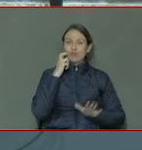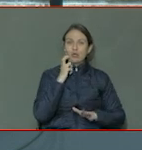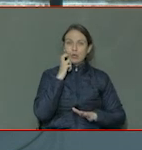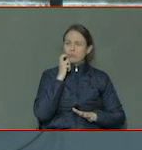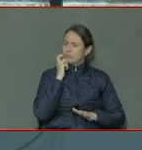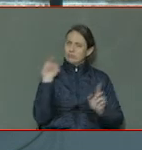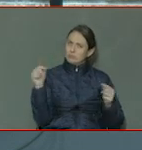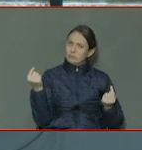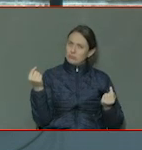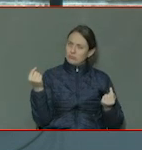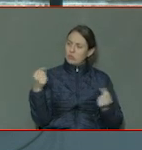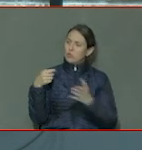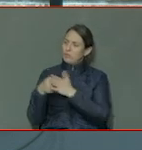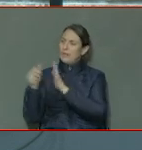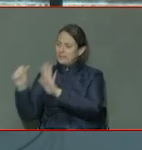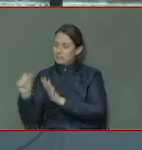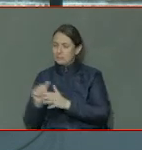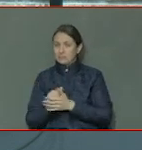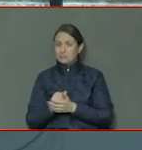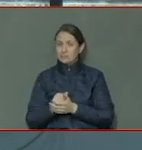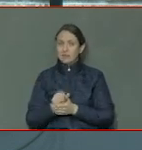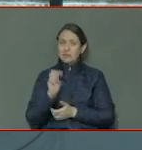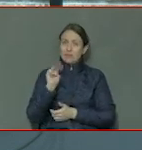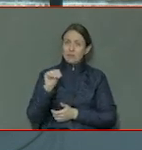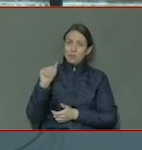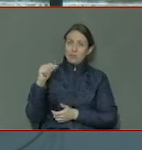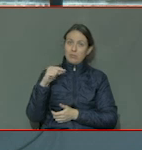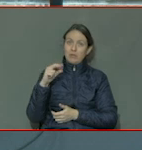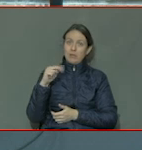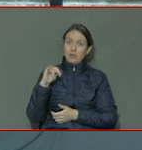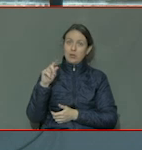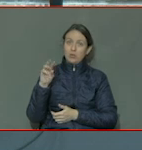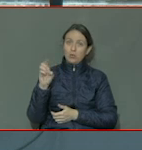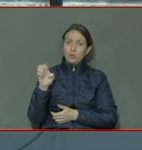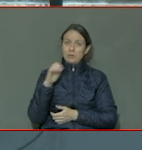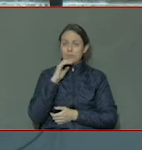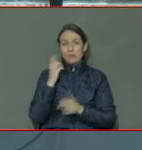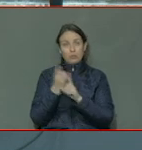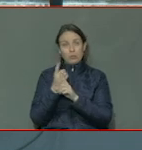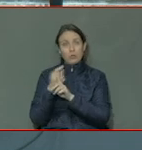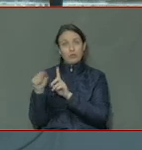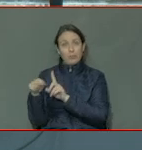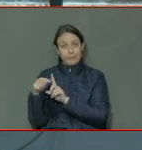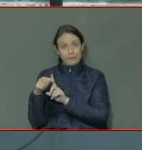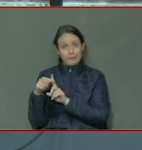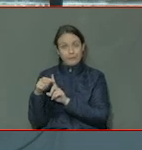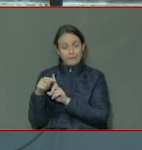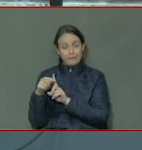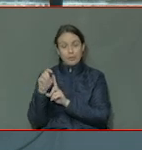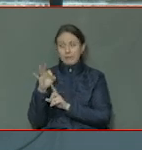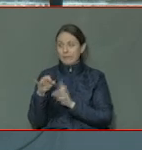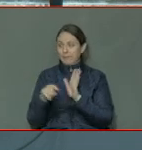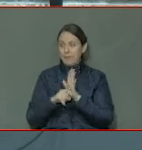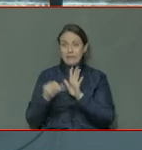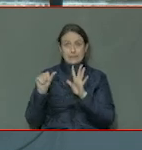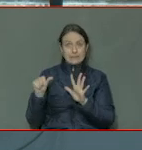chocolates. Okay, so magnitude means it's always a positive number. So even if you get -6,